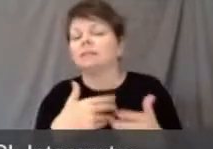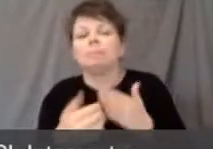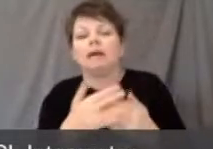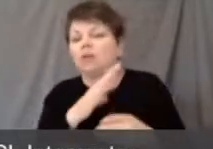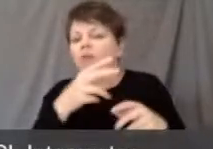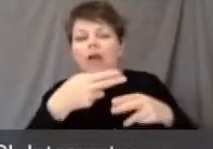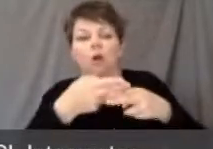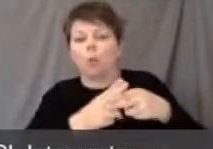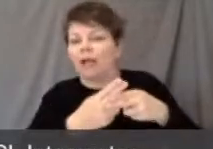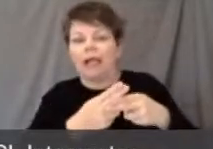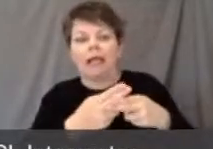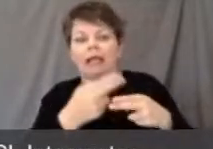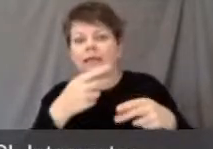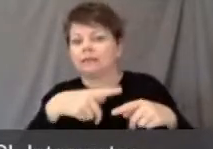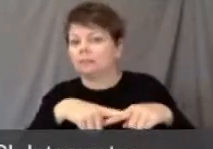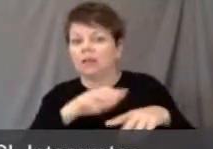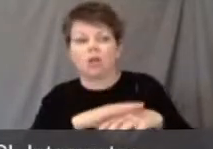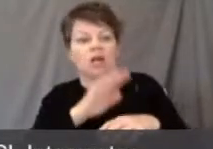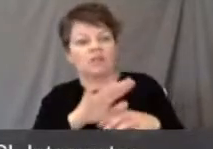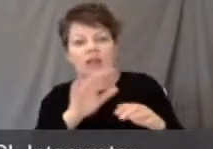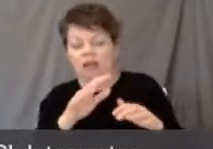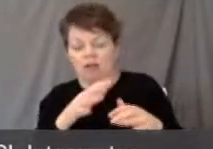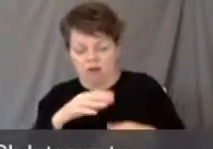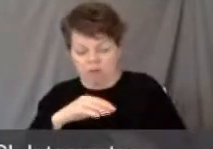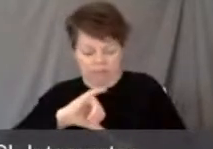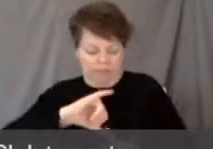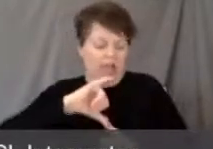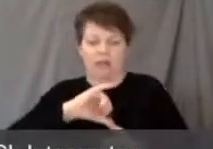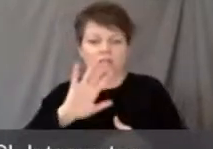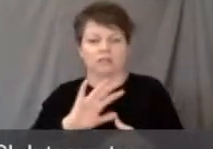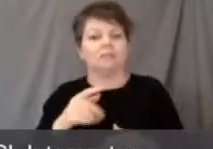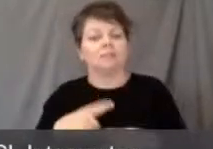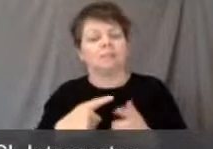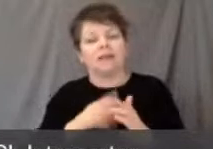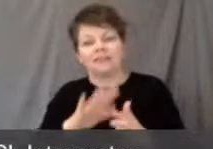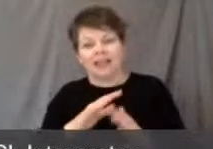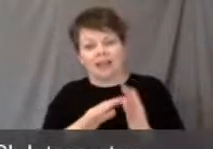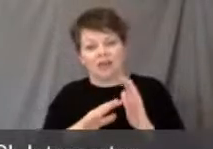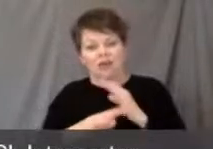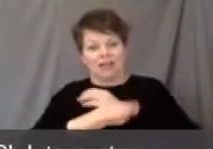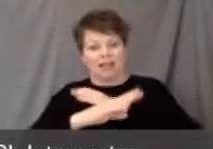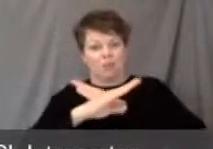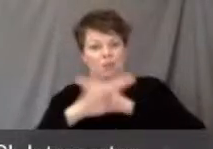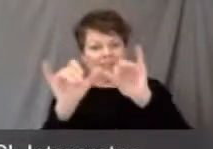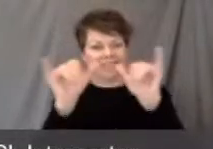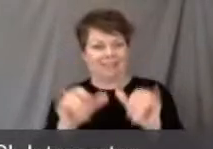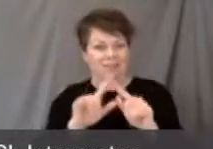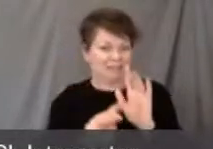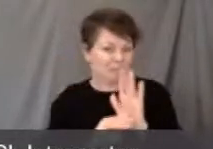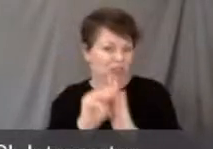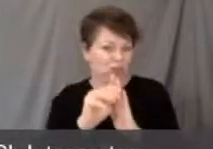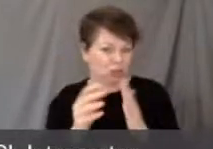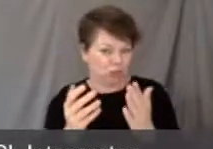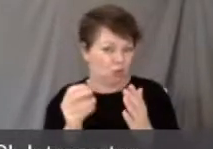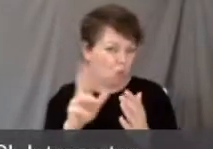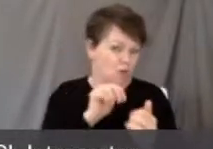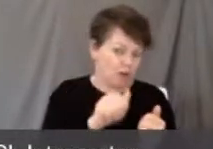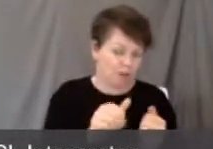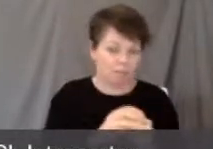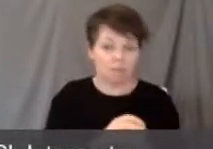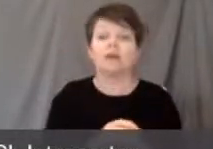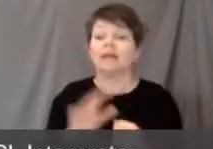size. It's done by the maturity of the immune system. So typically, if you start your 11-year-old on the 10 microgram dose, we would